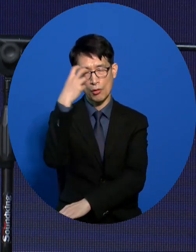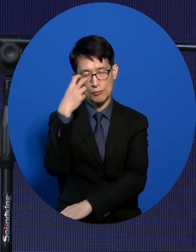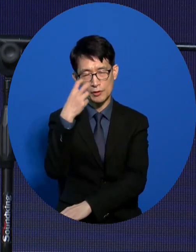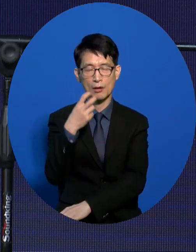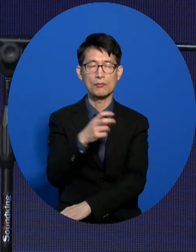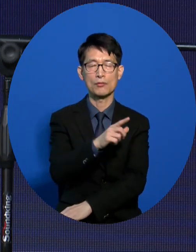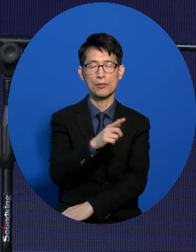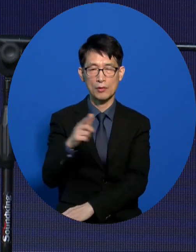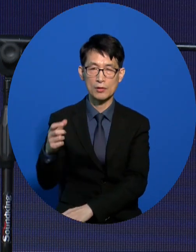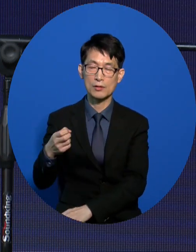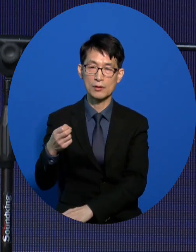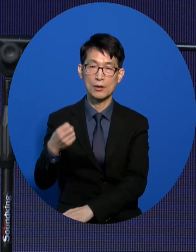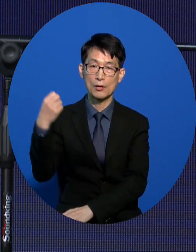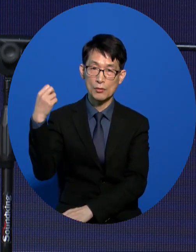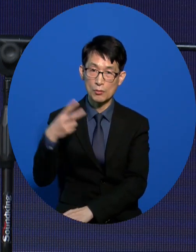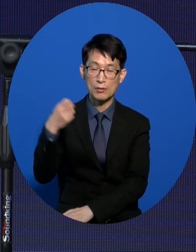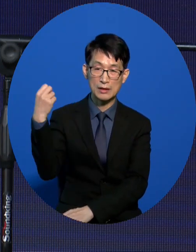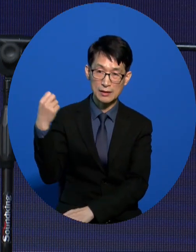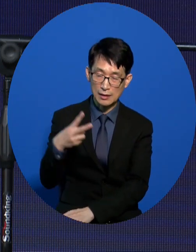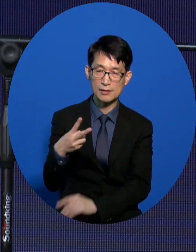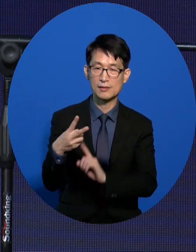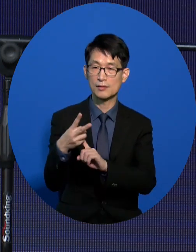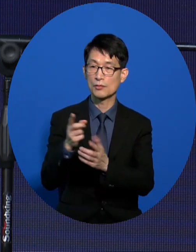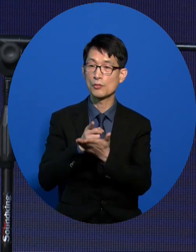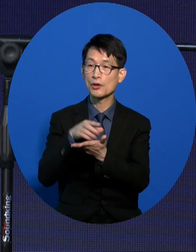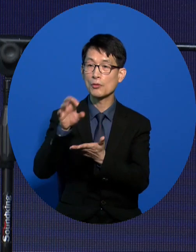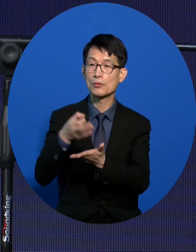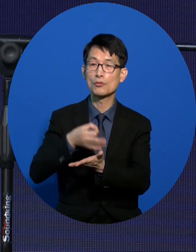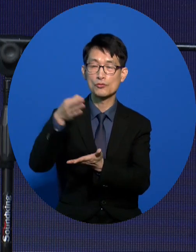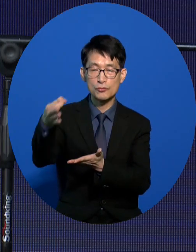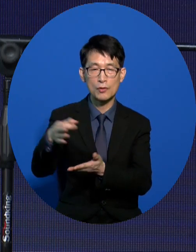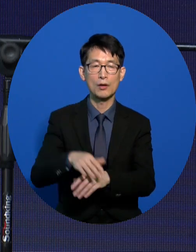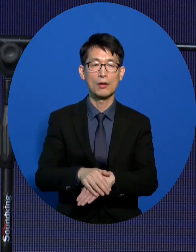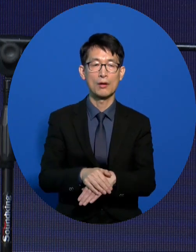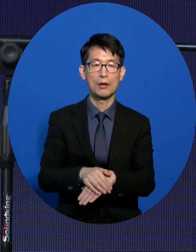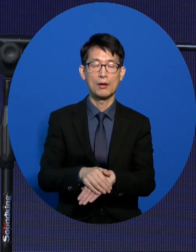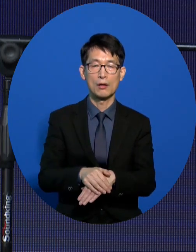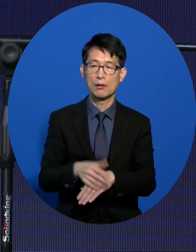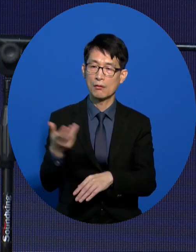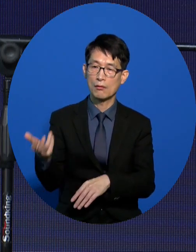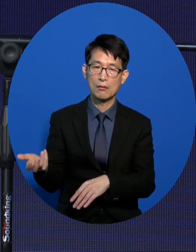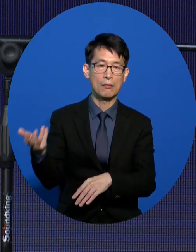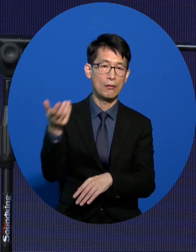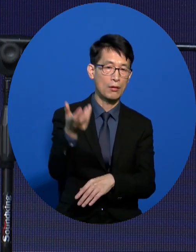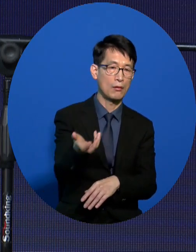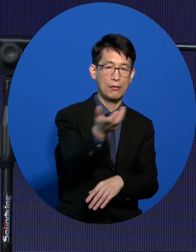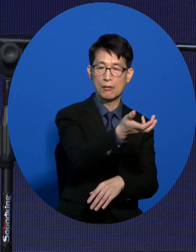example, or you have to take care of additional tasks at the hospital.